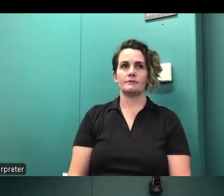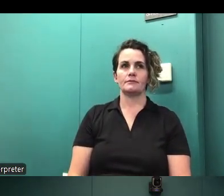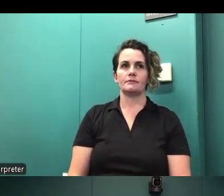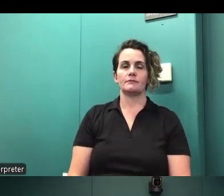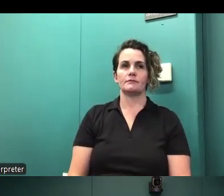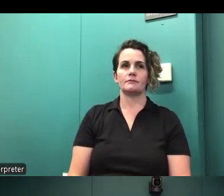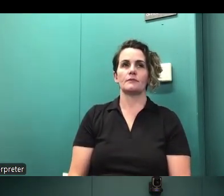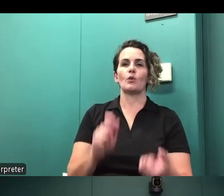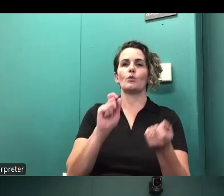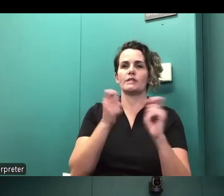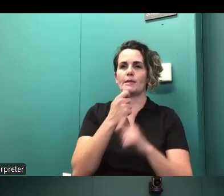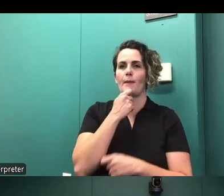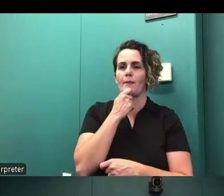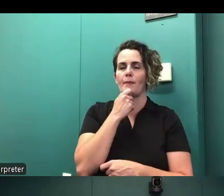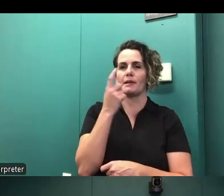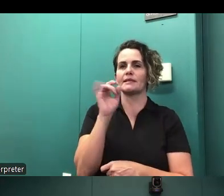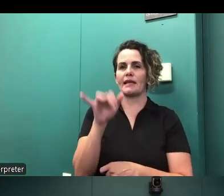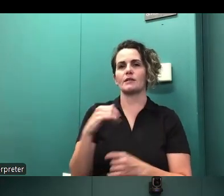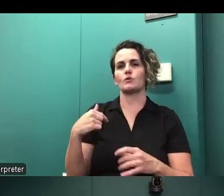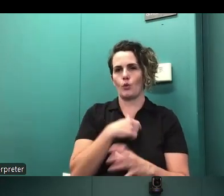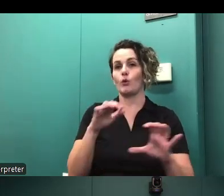We're changing mics because it's what we do.